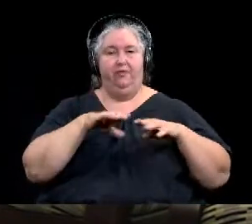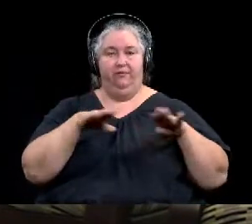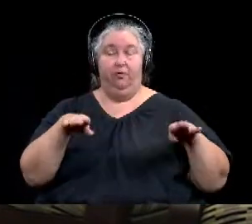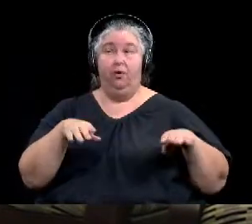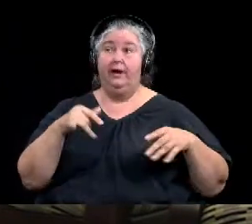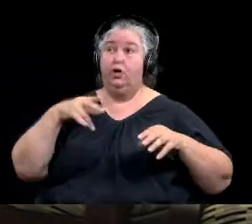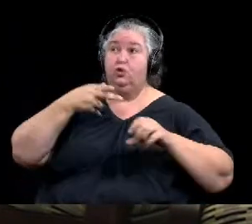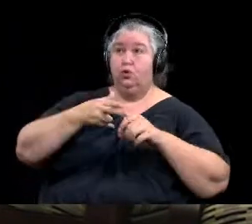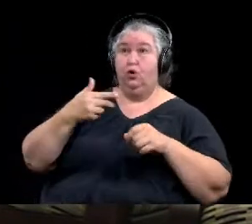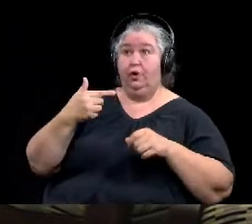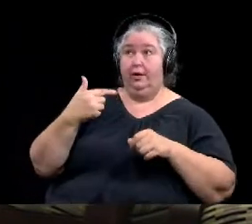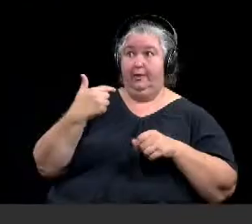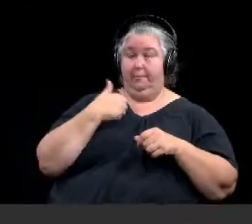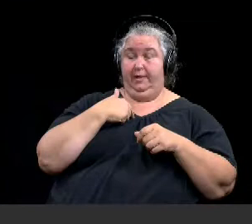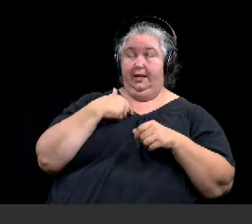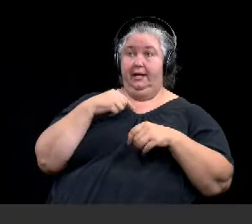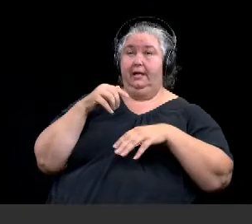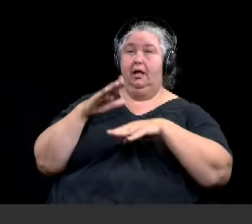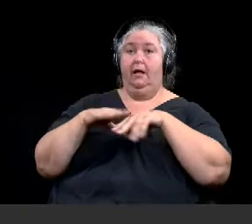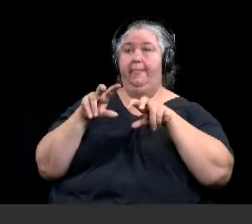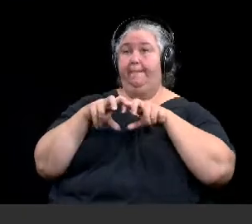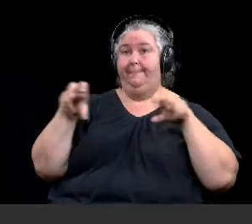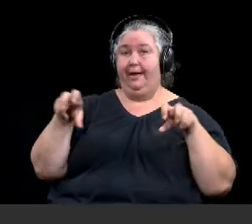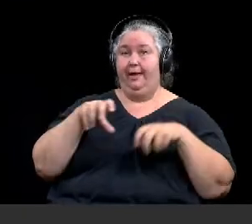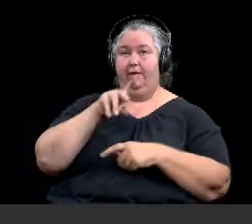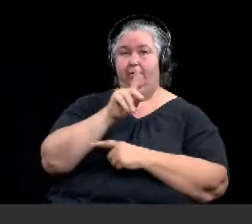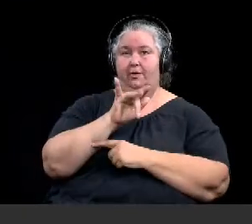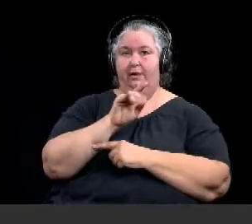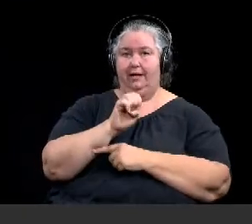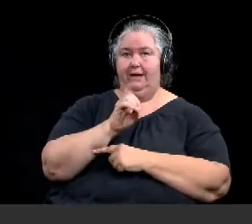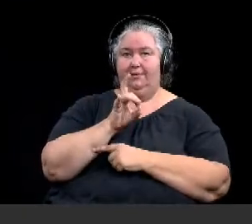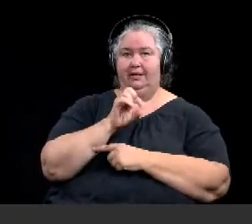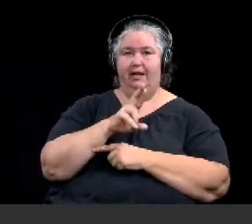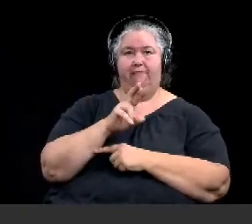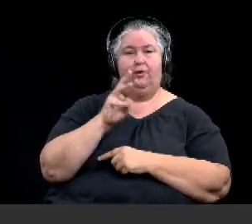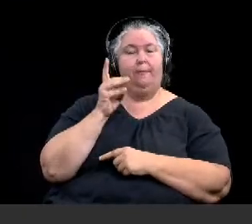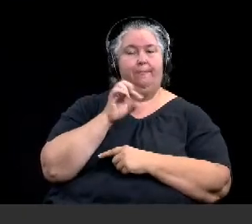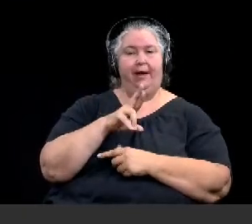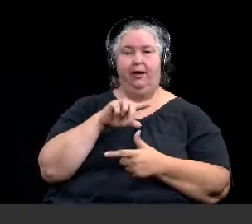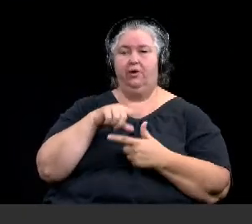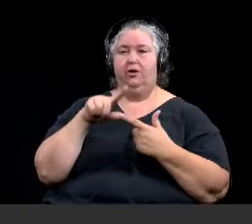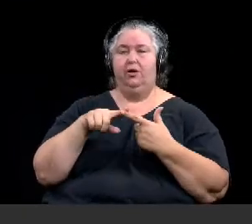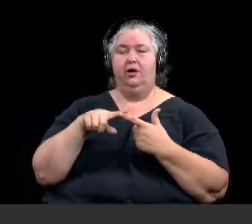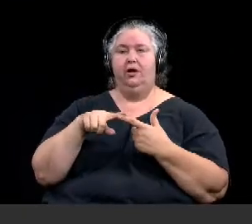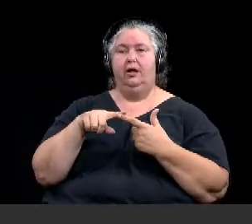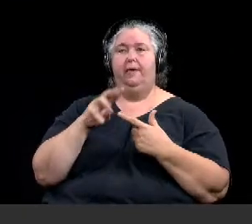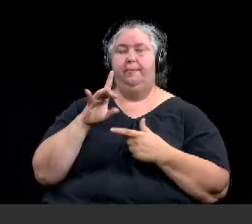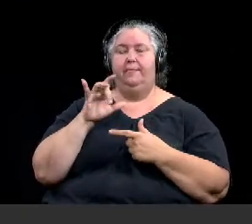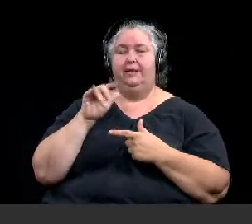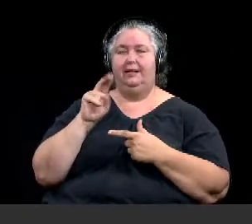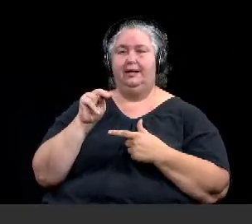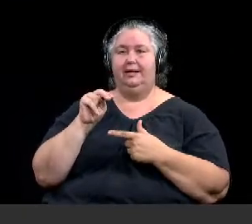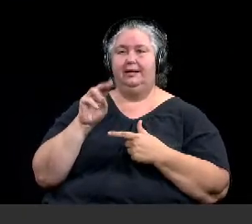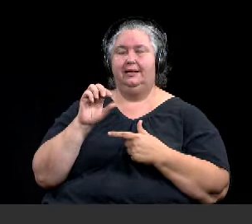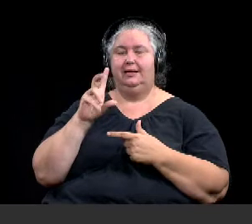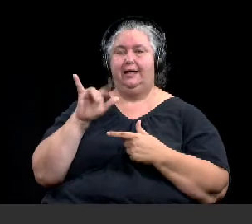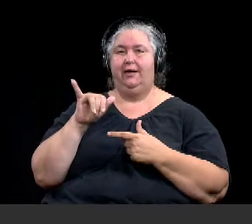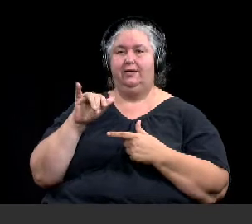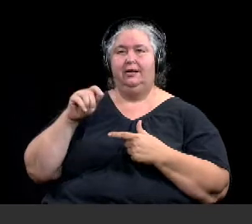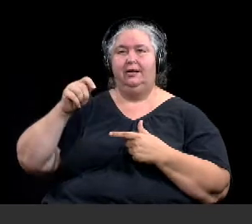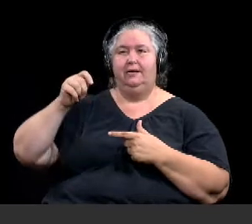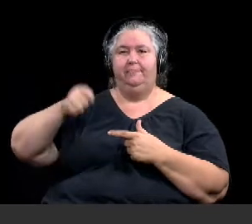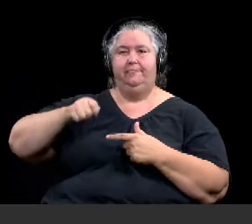is our Waco Mayor Kyle Deaver, Mclennan County Judge Scott Felton, and Dr. Jackson Griggs from the Family Health